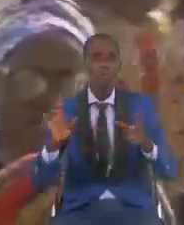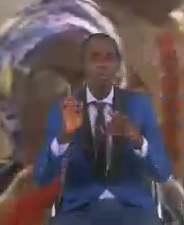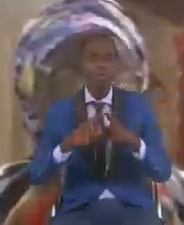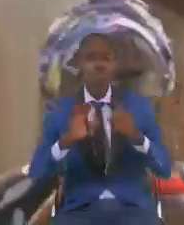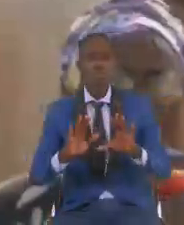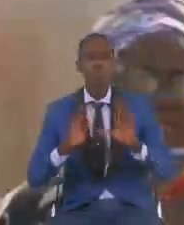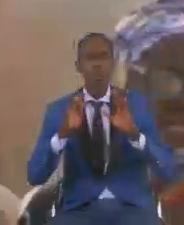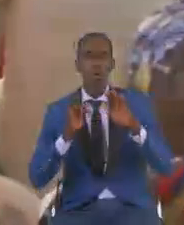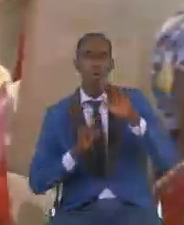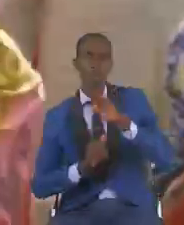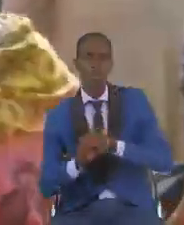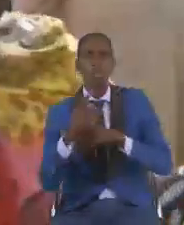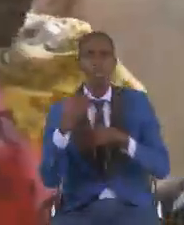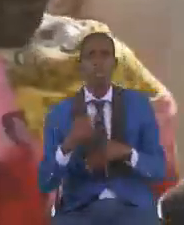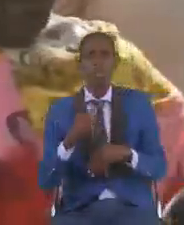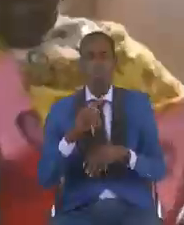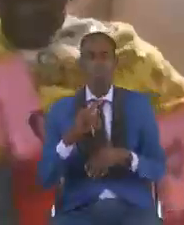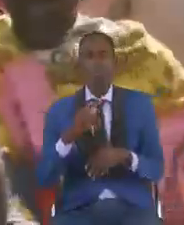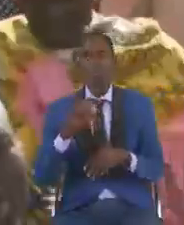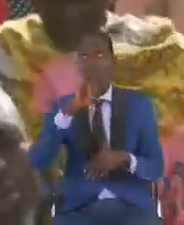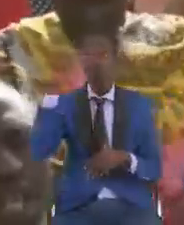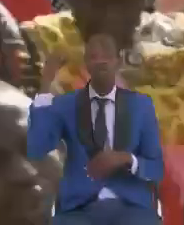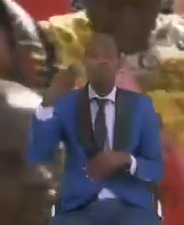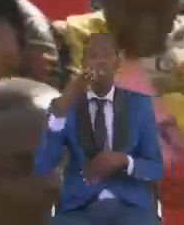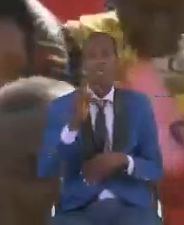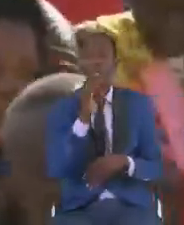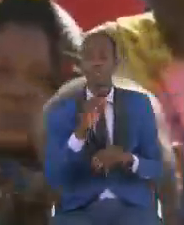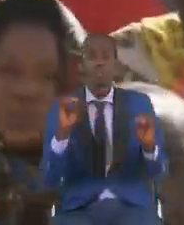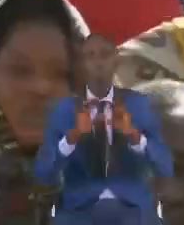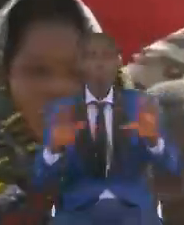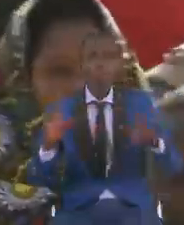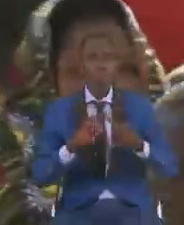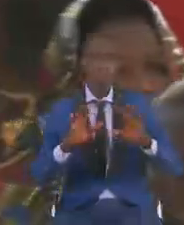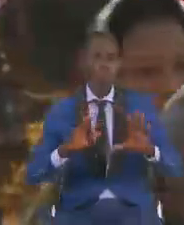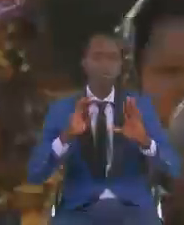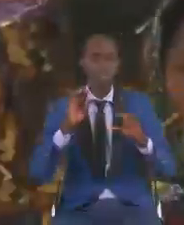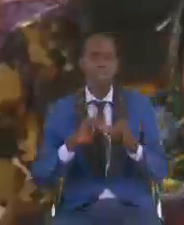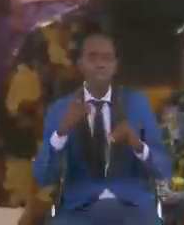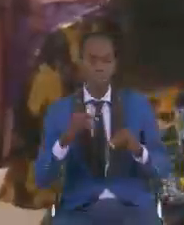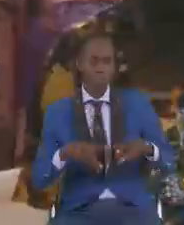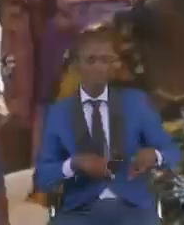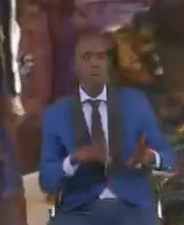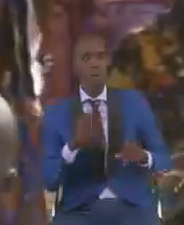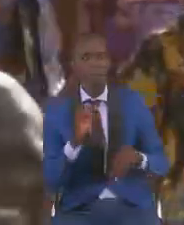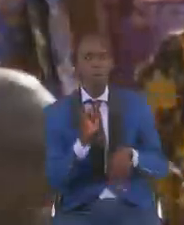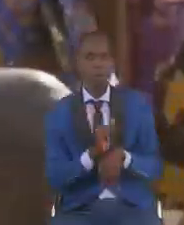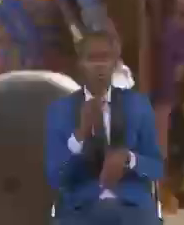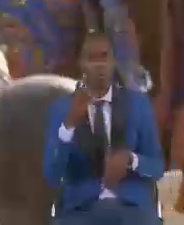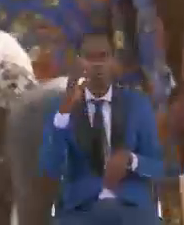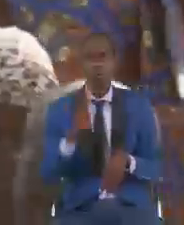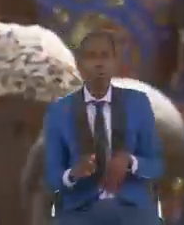the sun. There is nothing to fear in the path of ministry. Fear not,